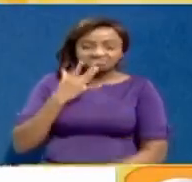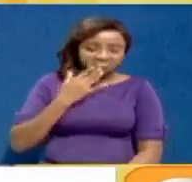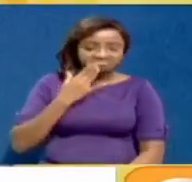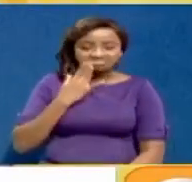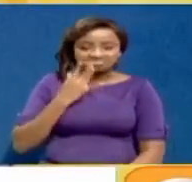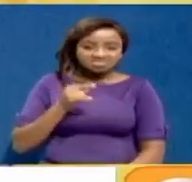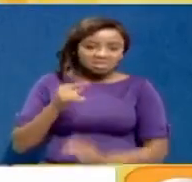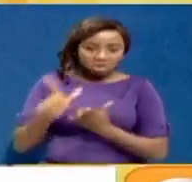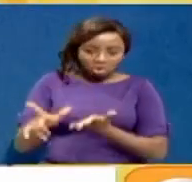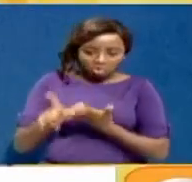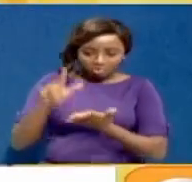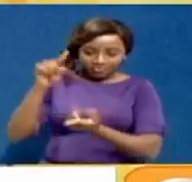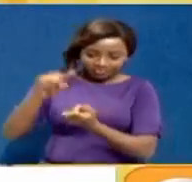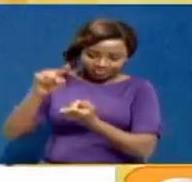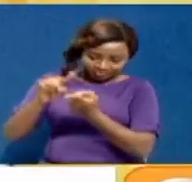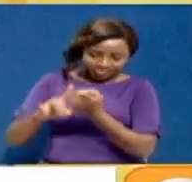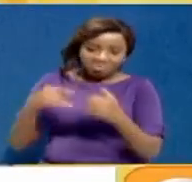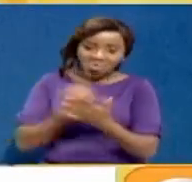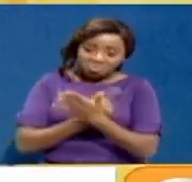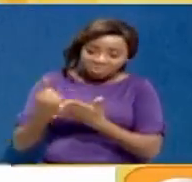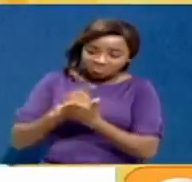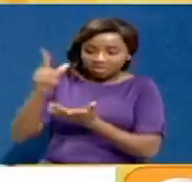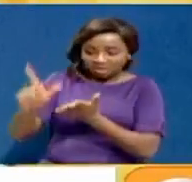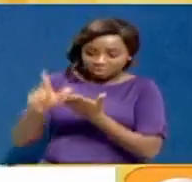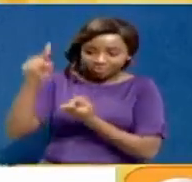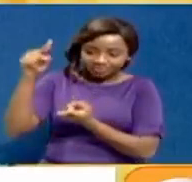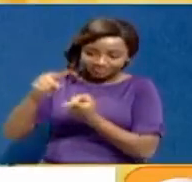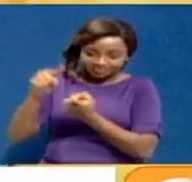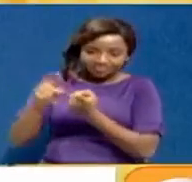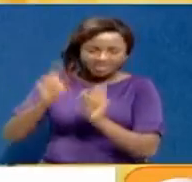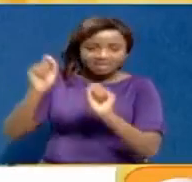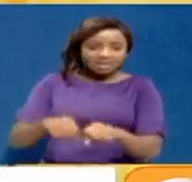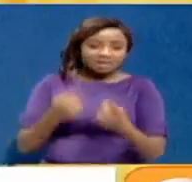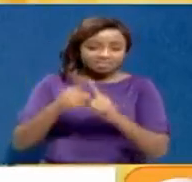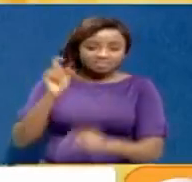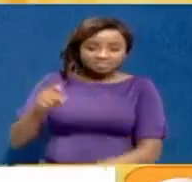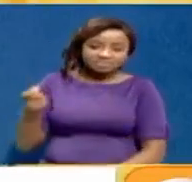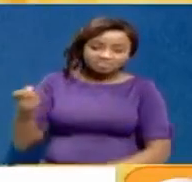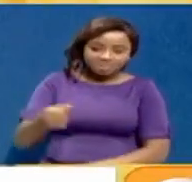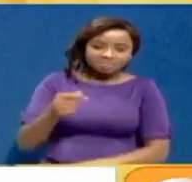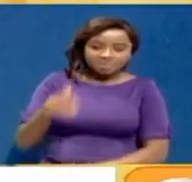siku, unaweza lipa weekly, unaweza lipa monthly, lakini ulipe within the 60 days.